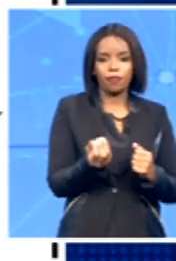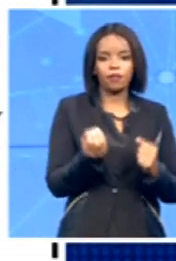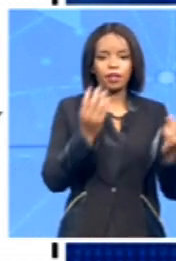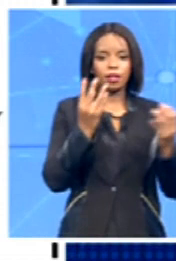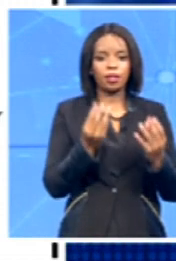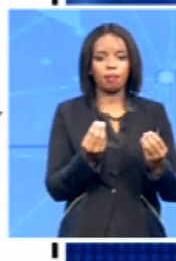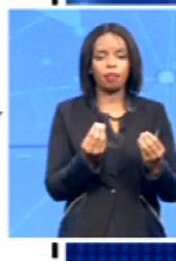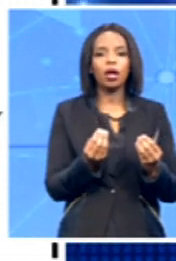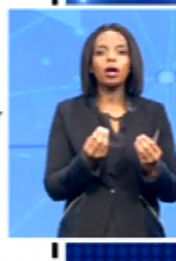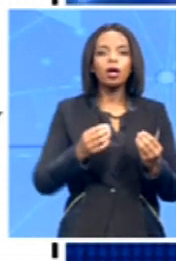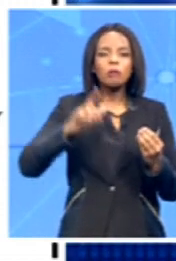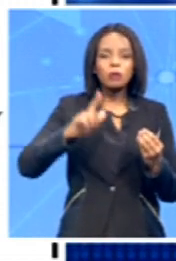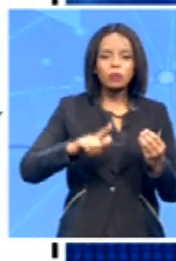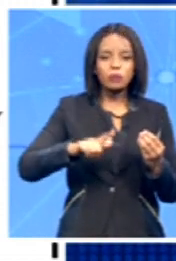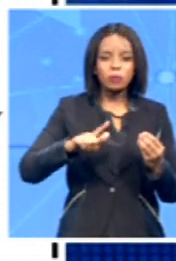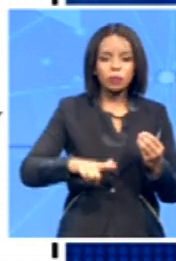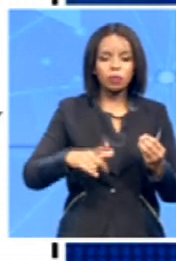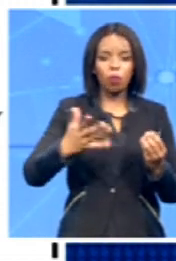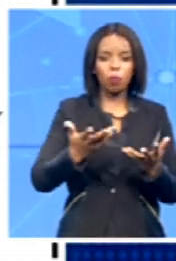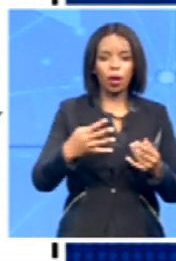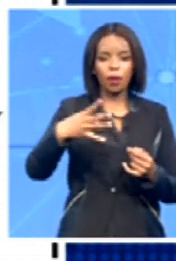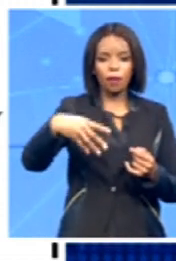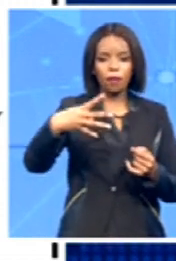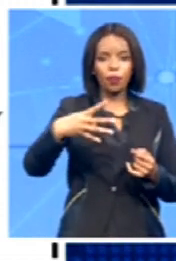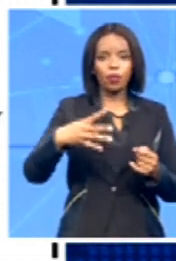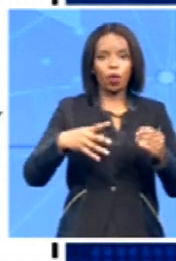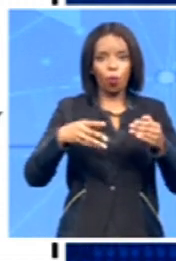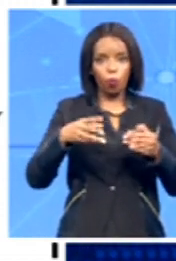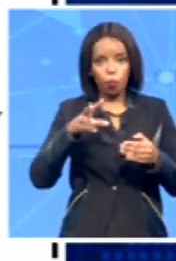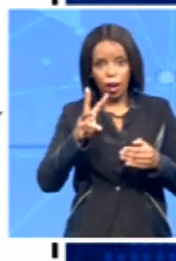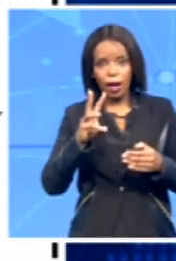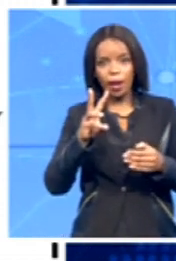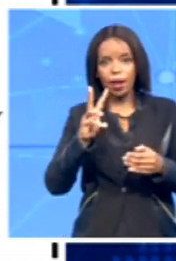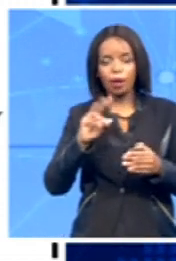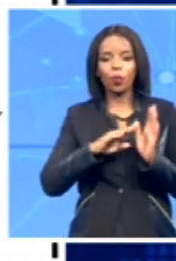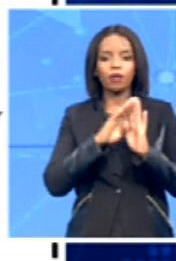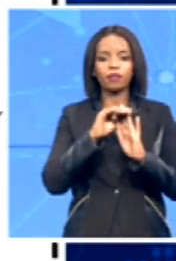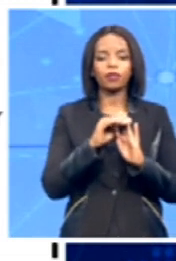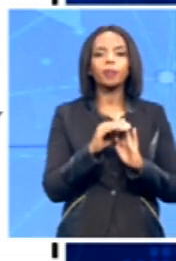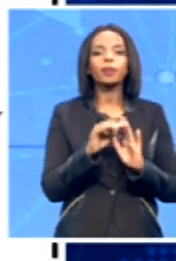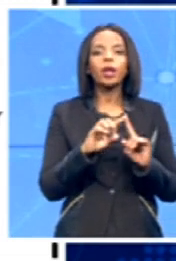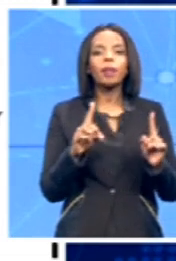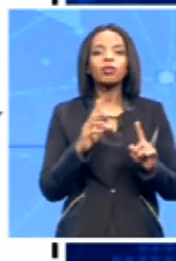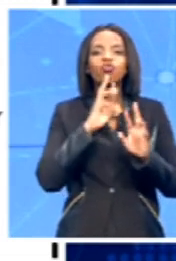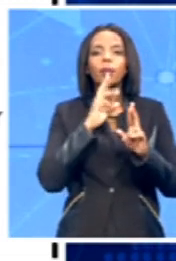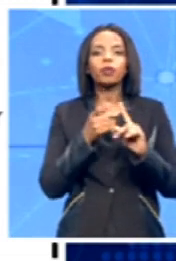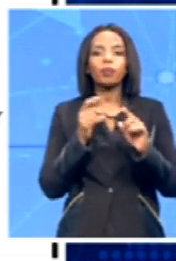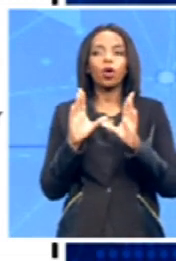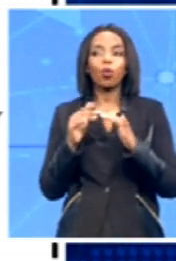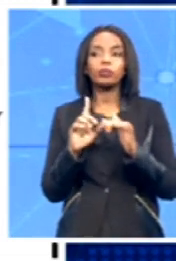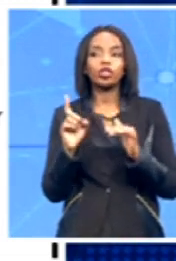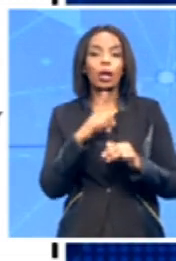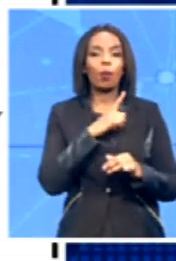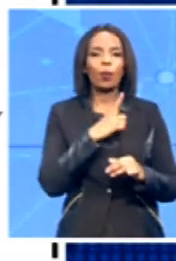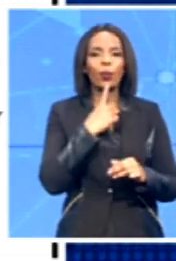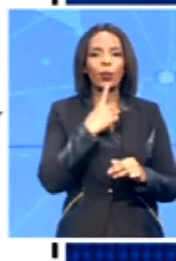that. But there were these reports from the clinicians that somehow the deaths and the profiles were different. So there's a rapid analysis that was